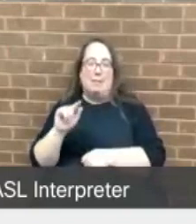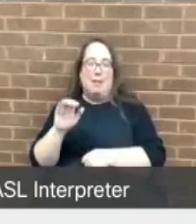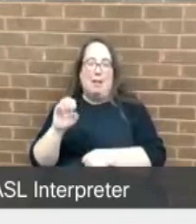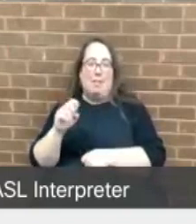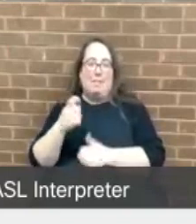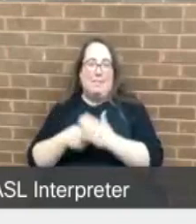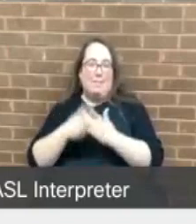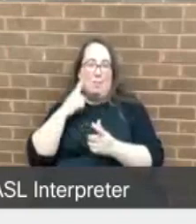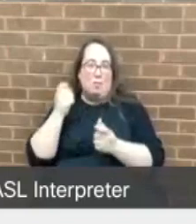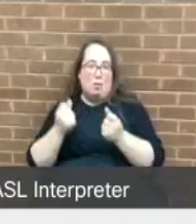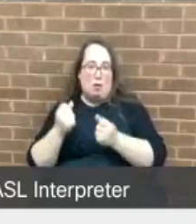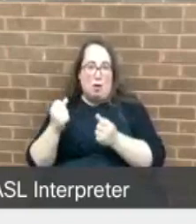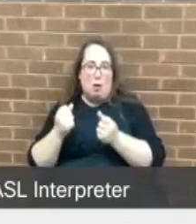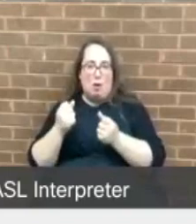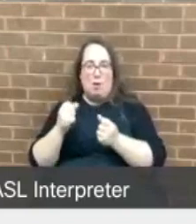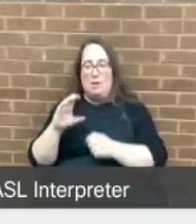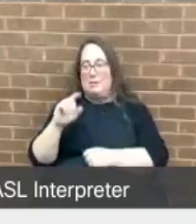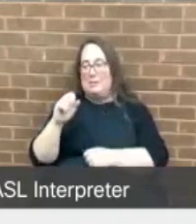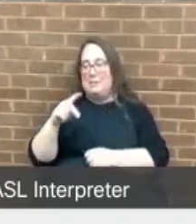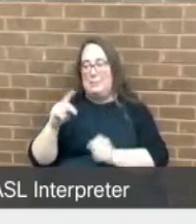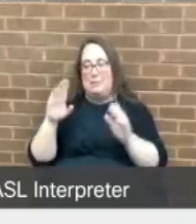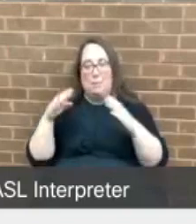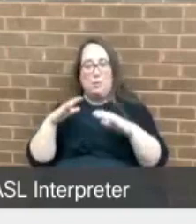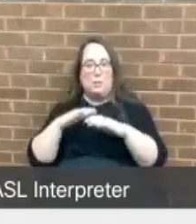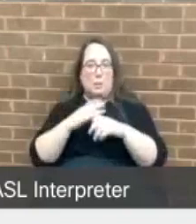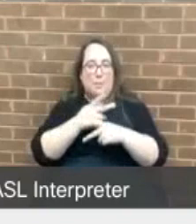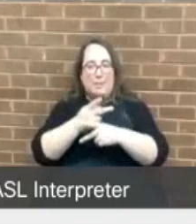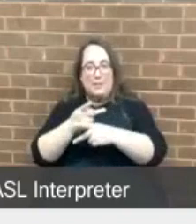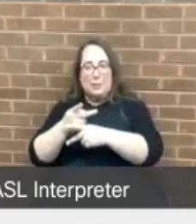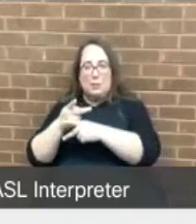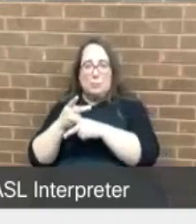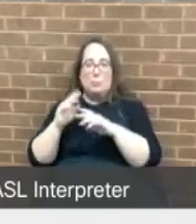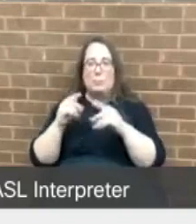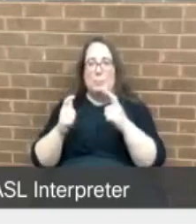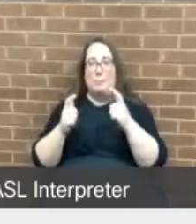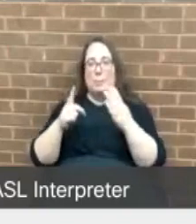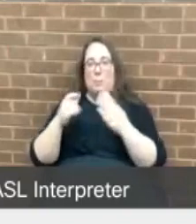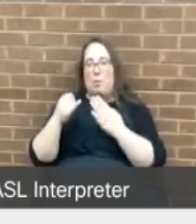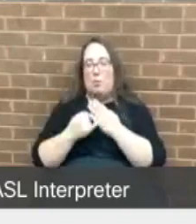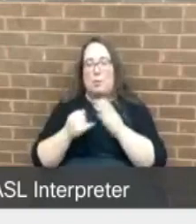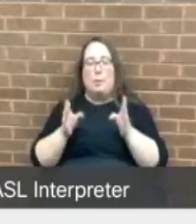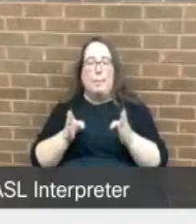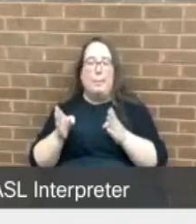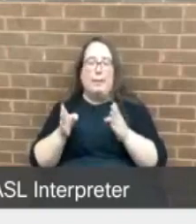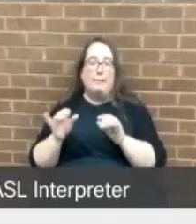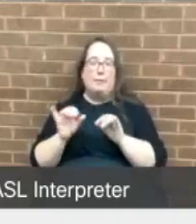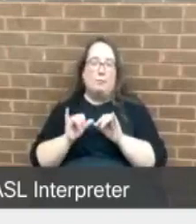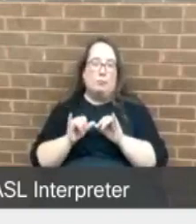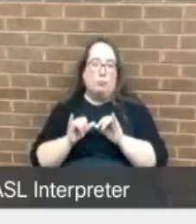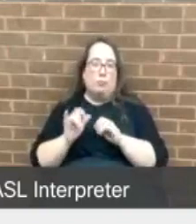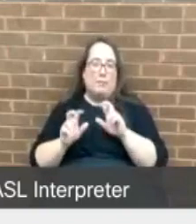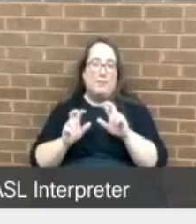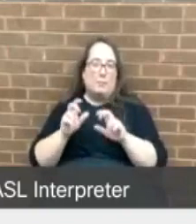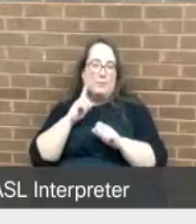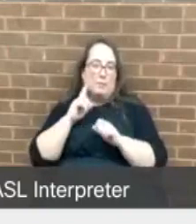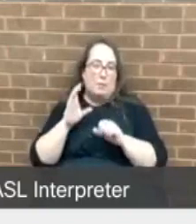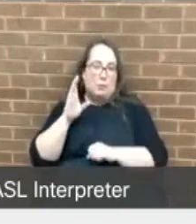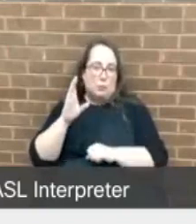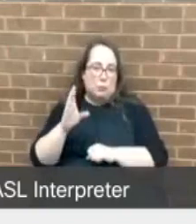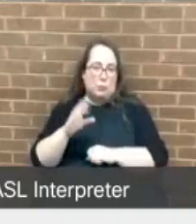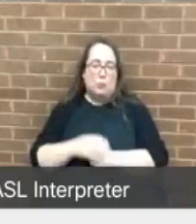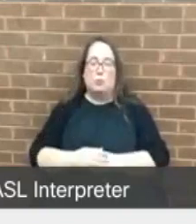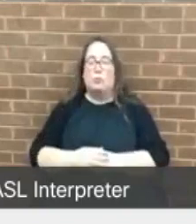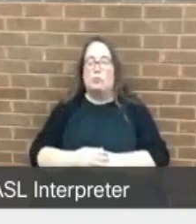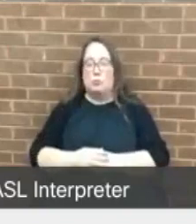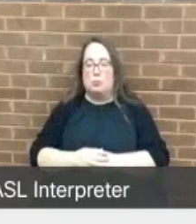CTP focuses heavily on system preservation, delivering major projects, and planning and engineering investments for the future. Just